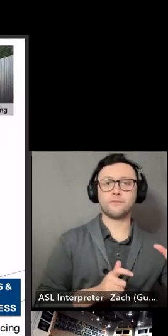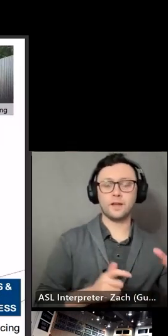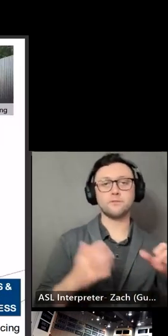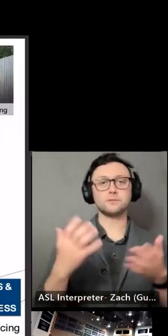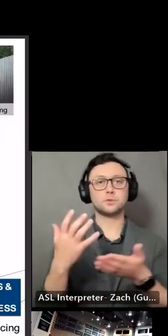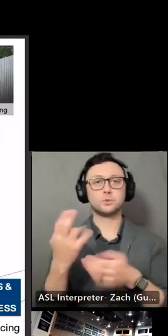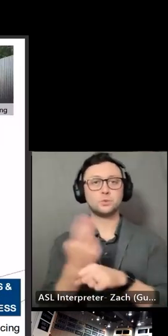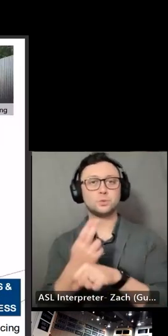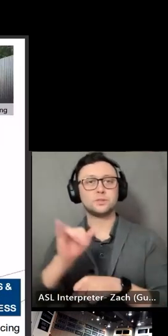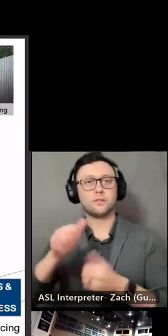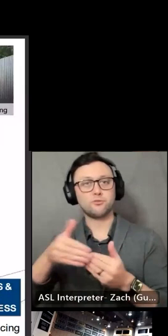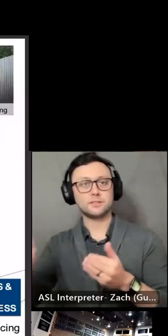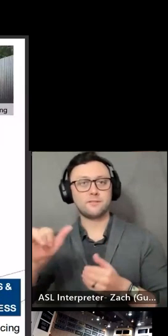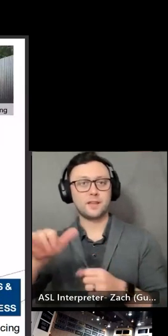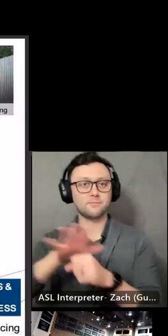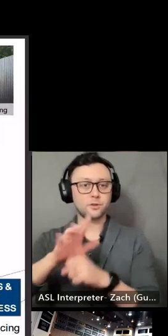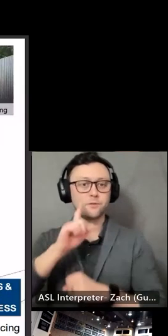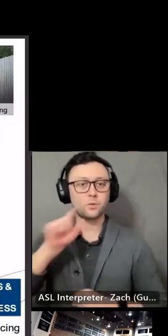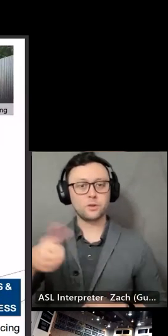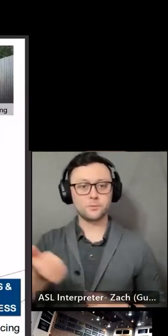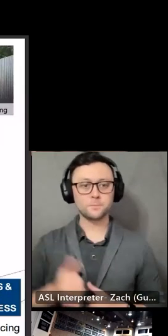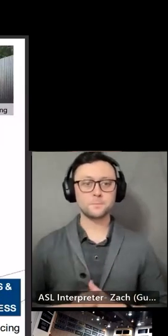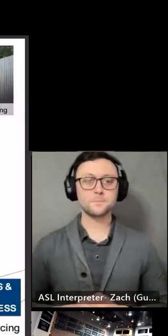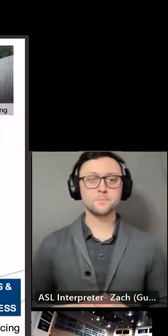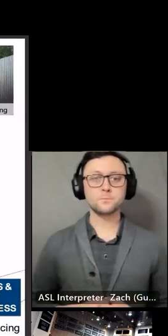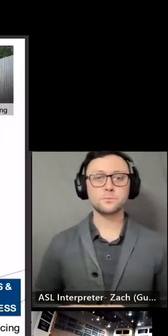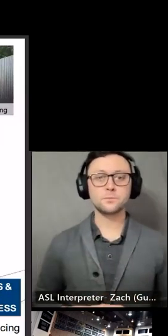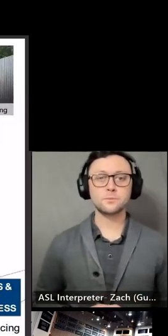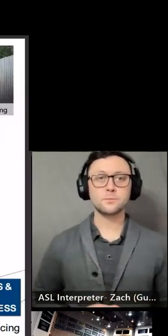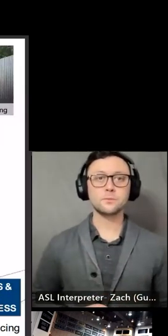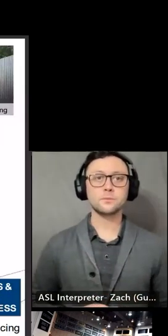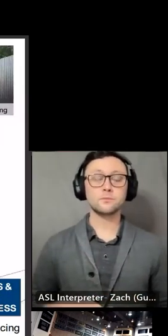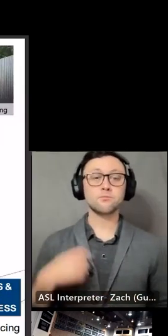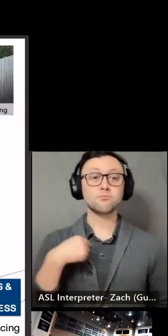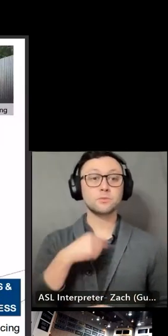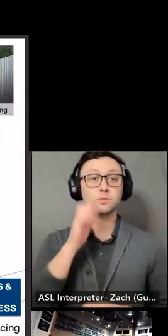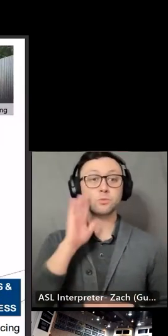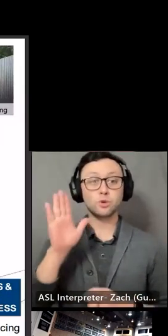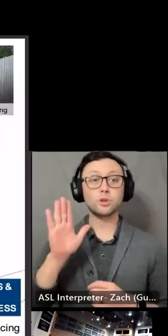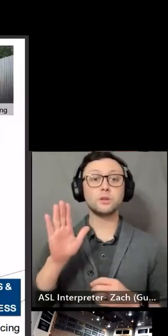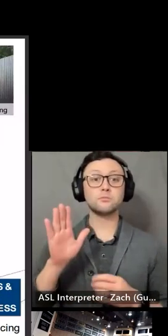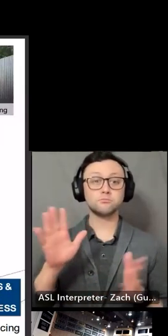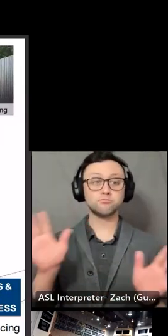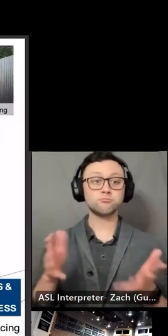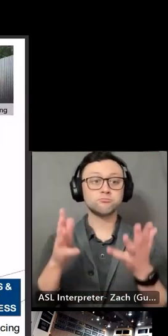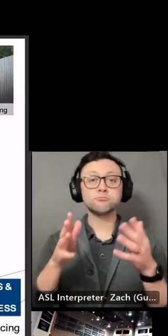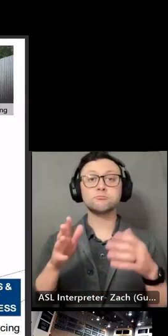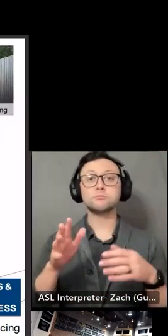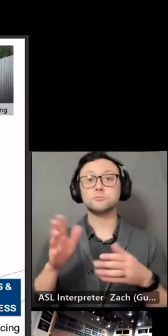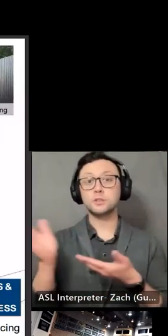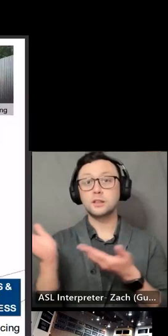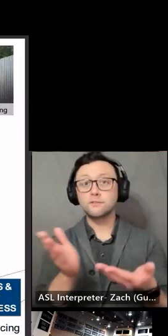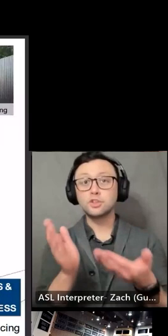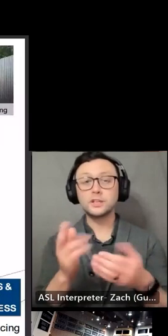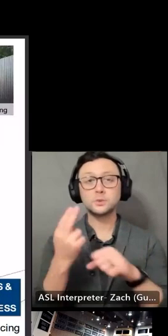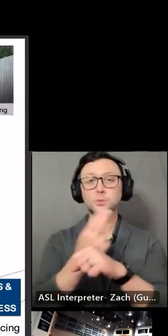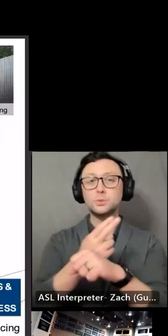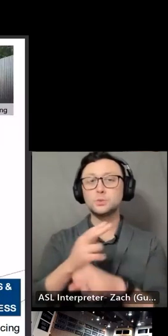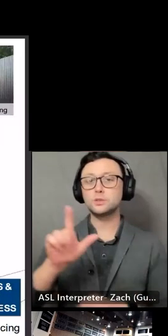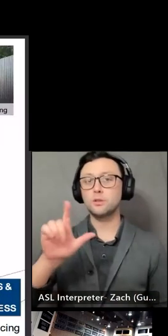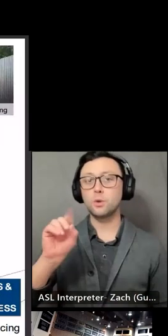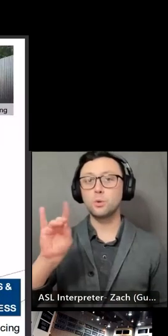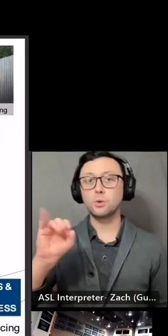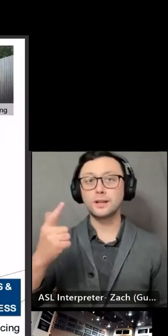Deliveries then would, and we would anticipate like routine deliveries would use a loading dock that's sort of in that